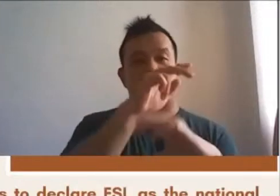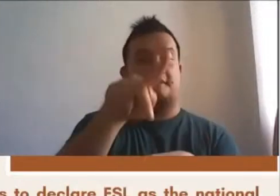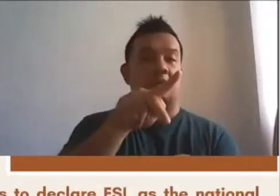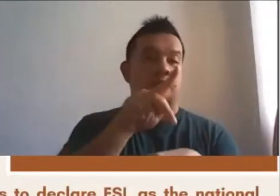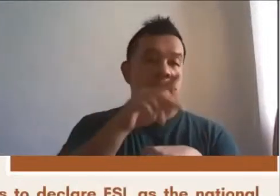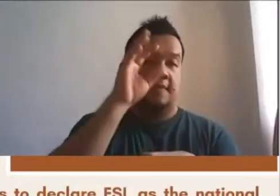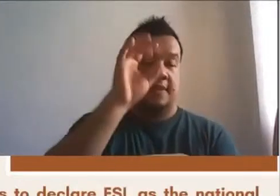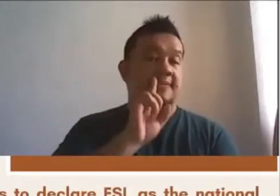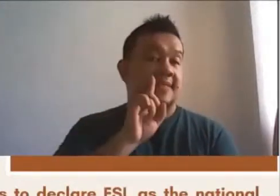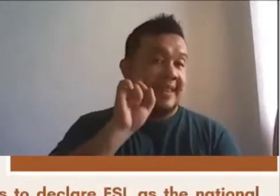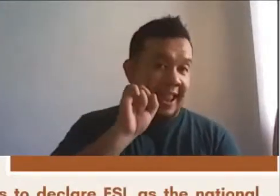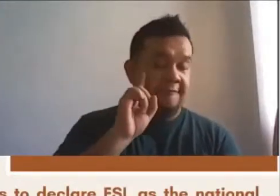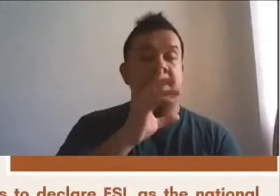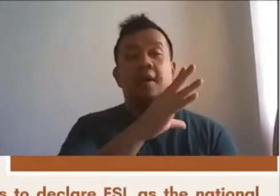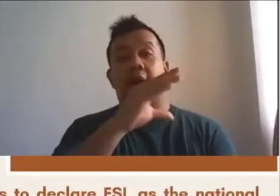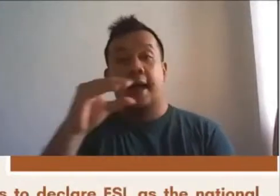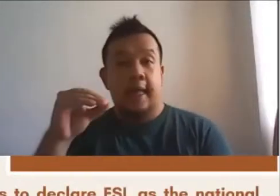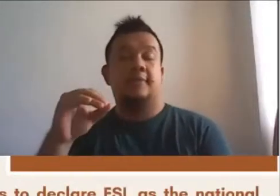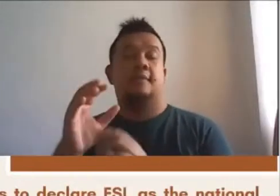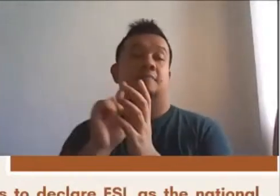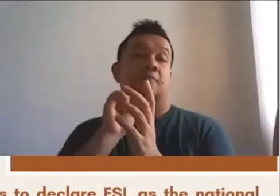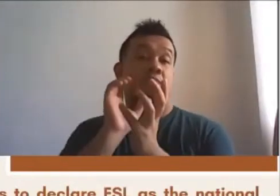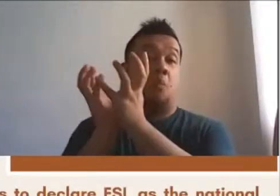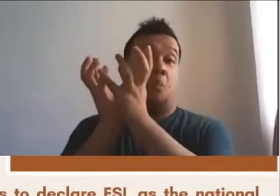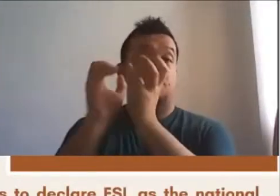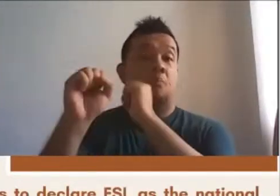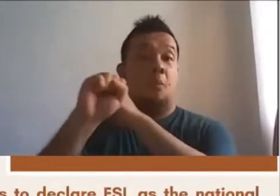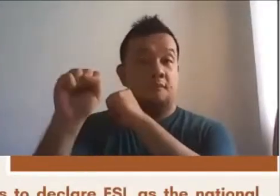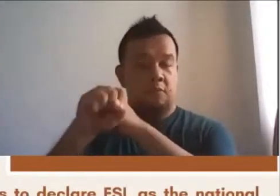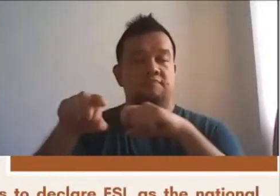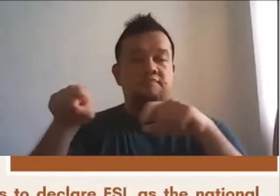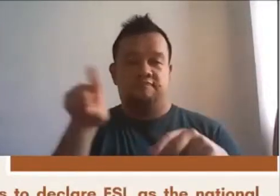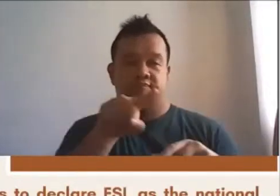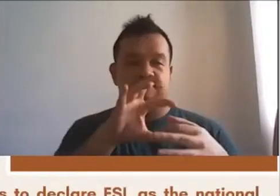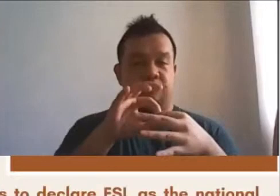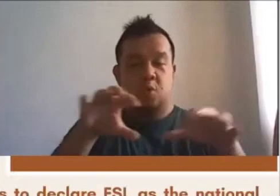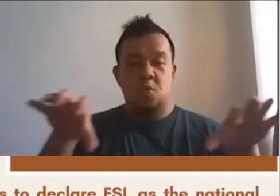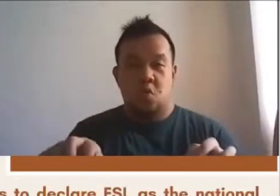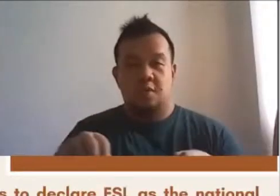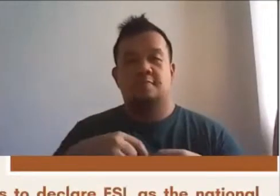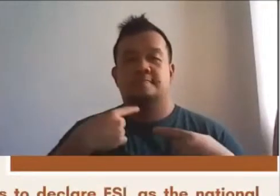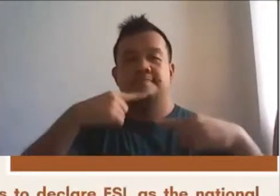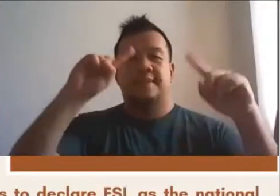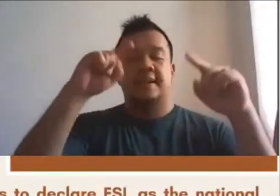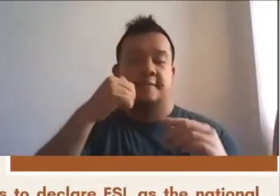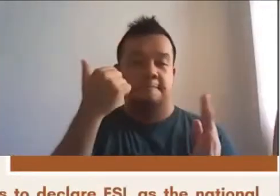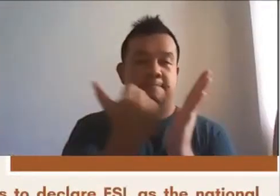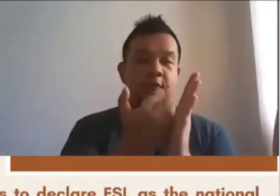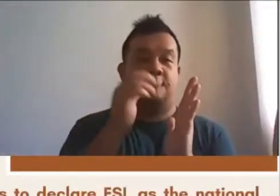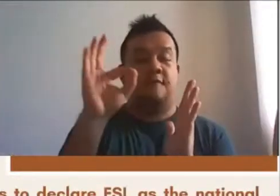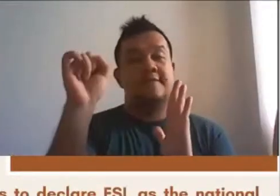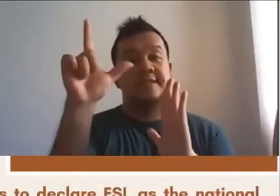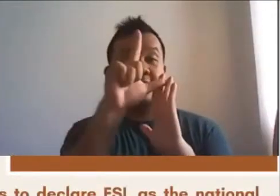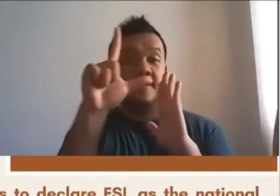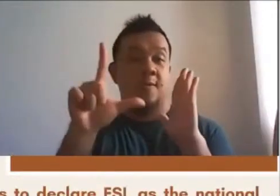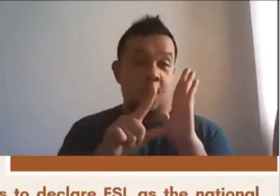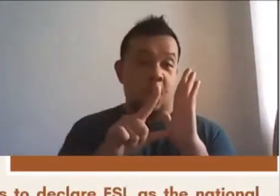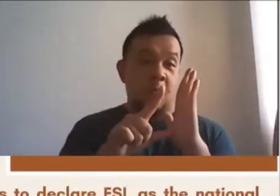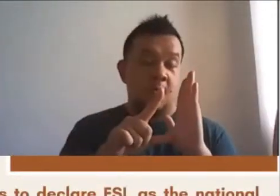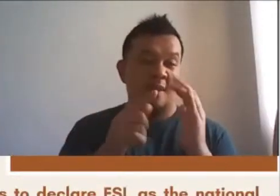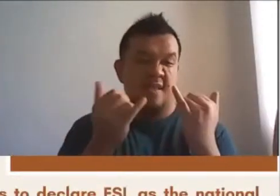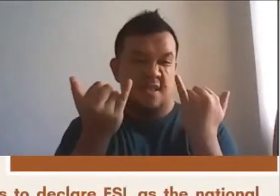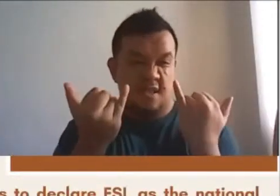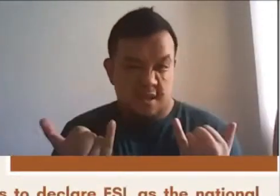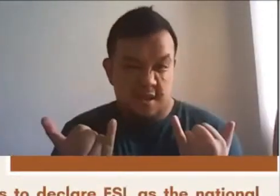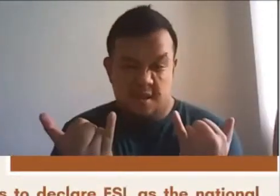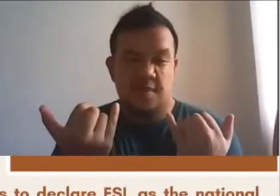deaf community. So that's why finally na-approve na siya and became a law. Unfortunately, yung IRR is still in